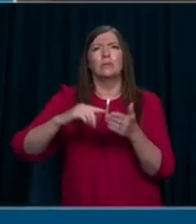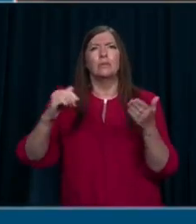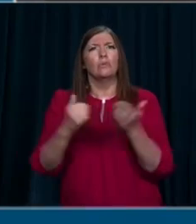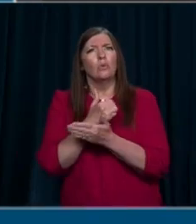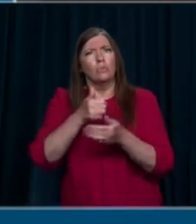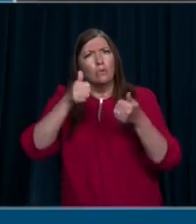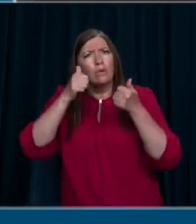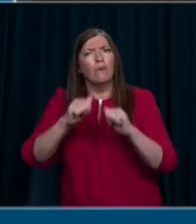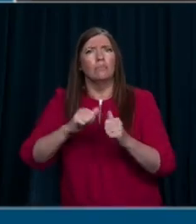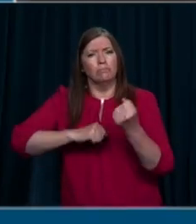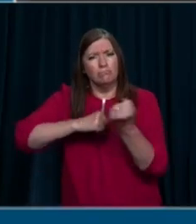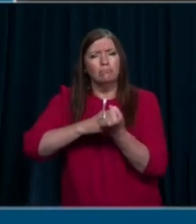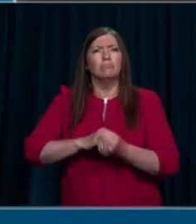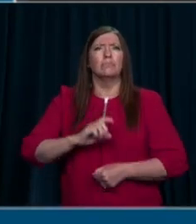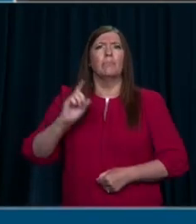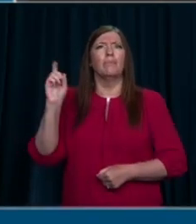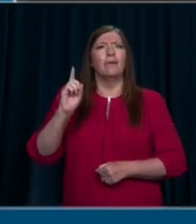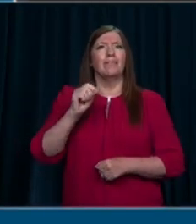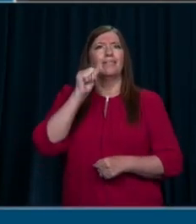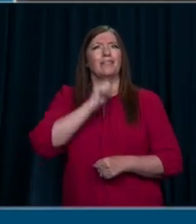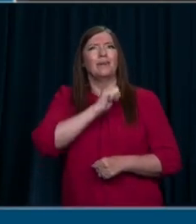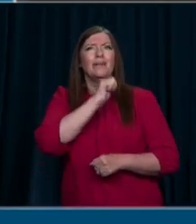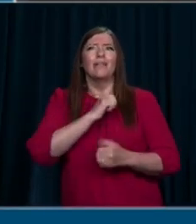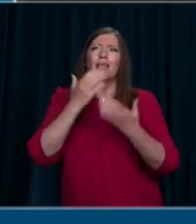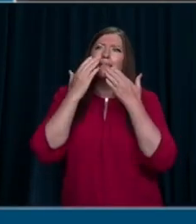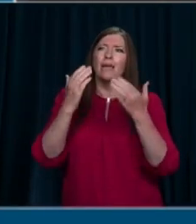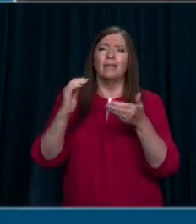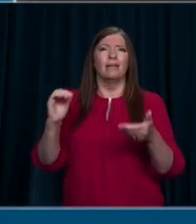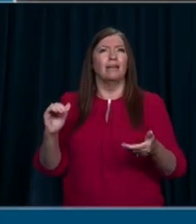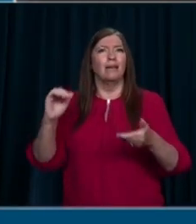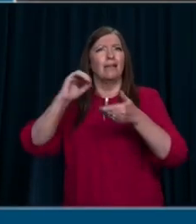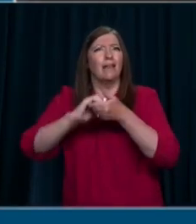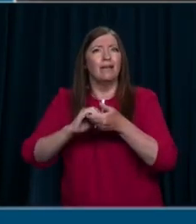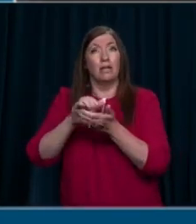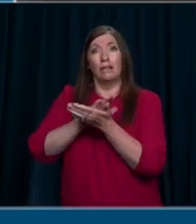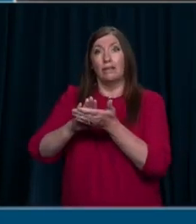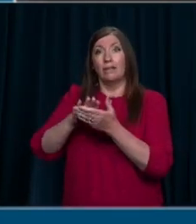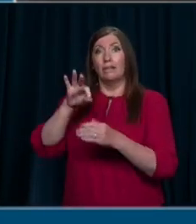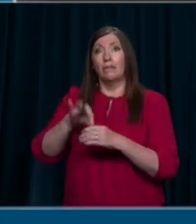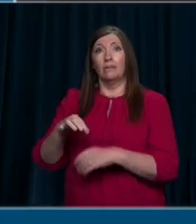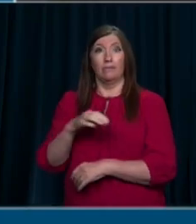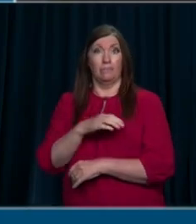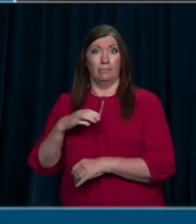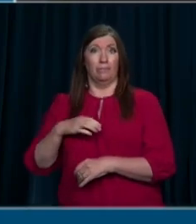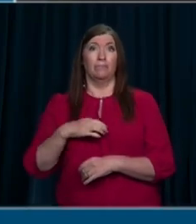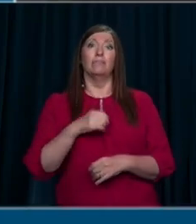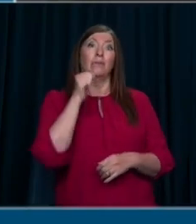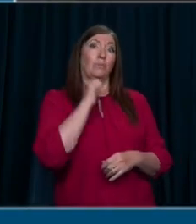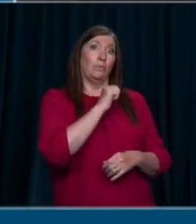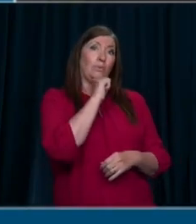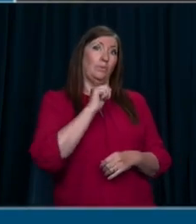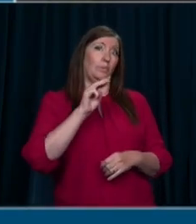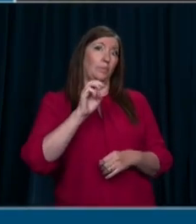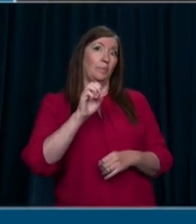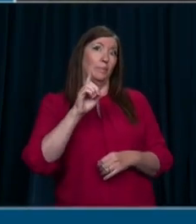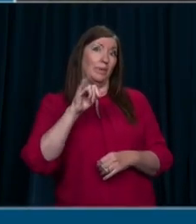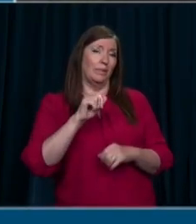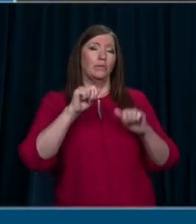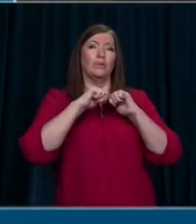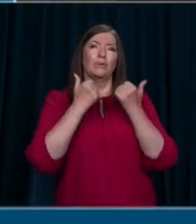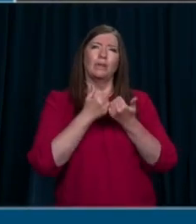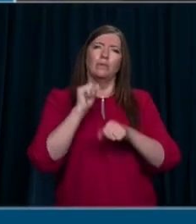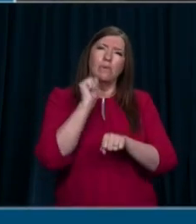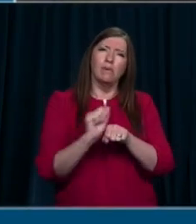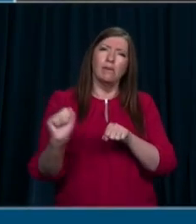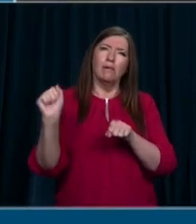to support democracy in Arizona. Thanks to a partnership between the Clean Elections Commission and the Arizona Media Association, we're working to make